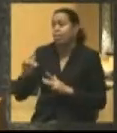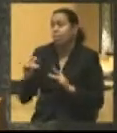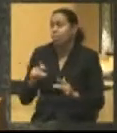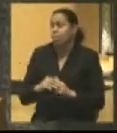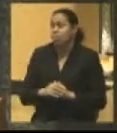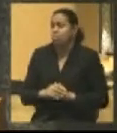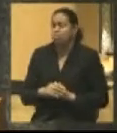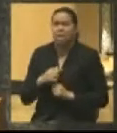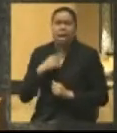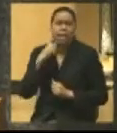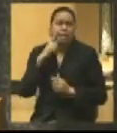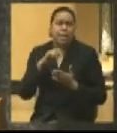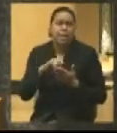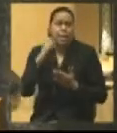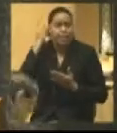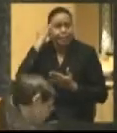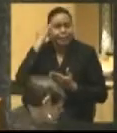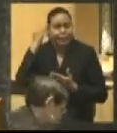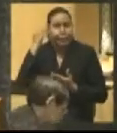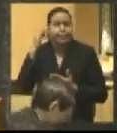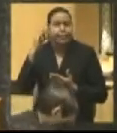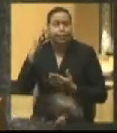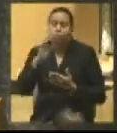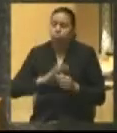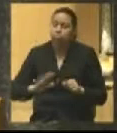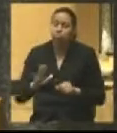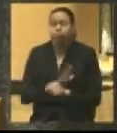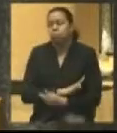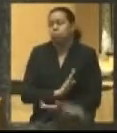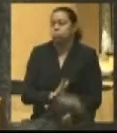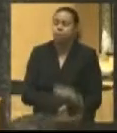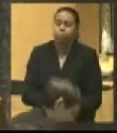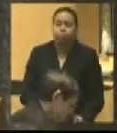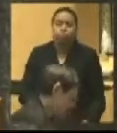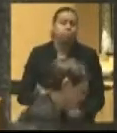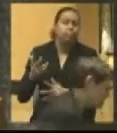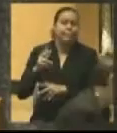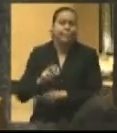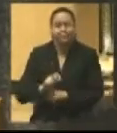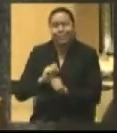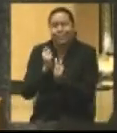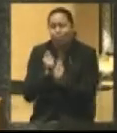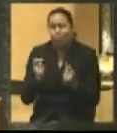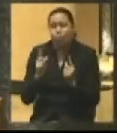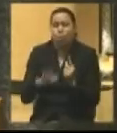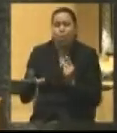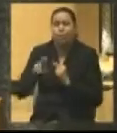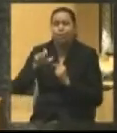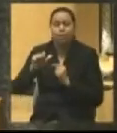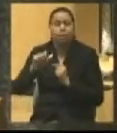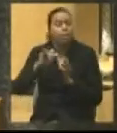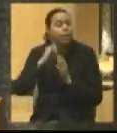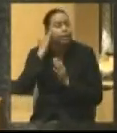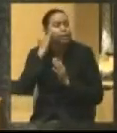And I don't think the idea of absolutely, completely abolishing slavery everywhere in the United States was imaginable